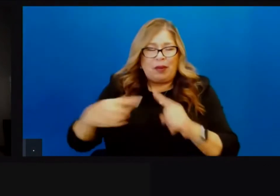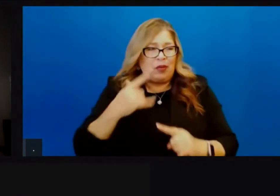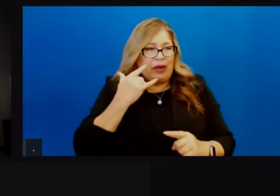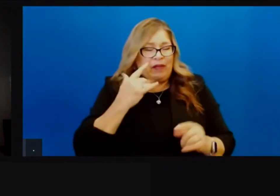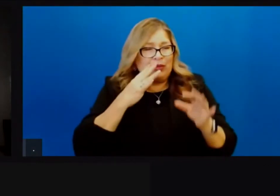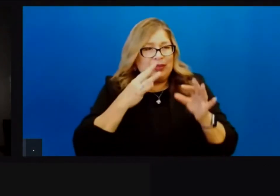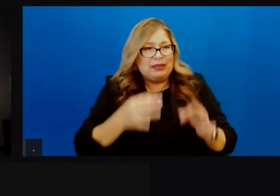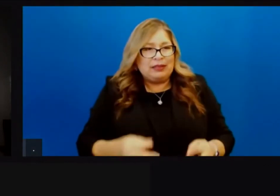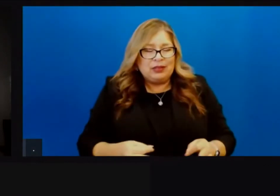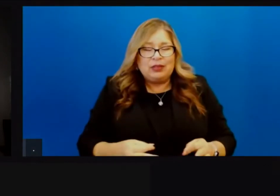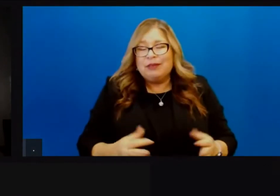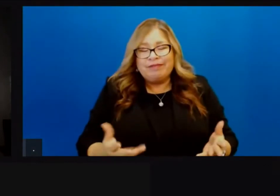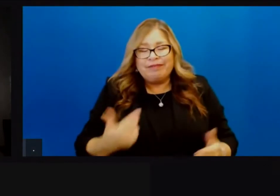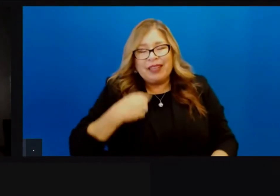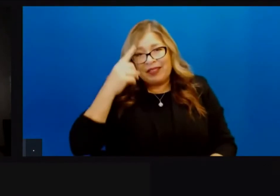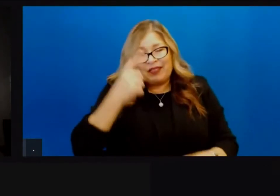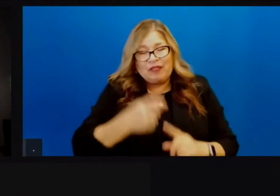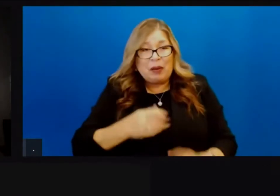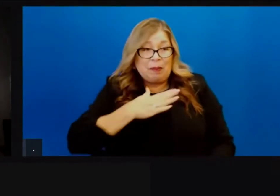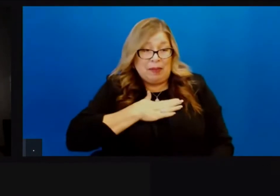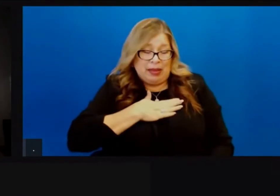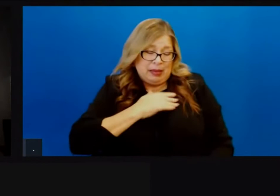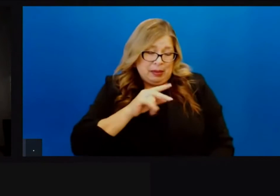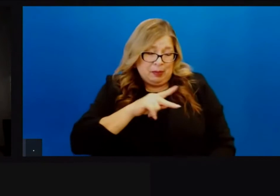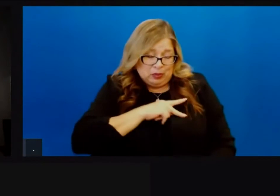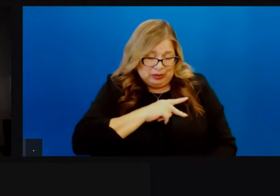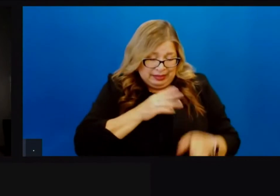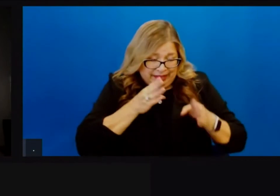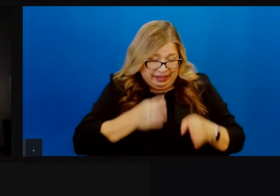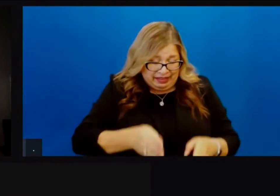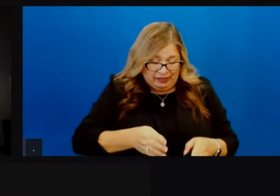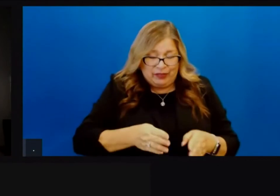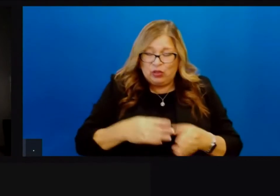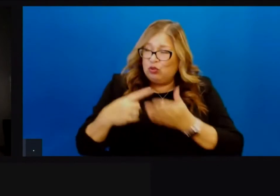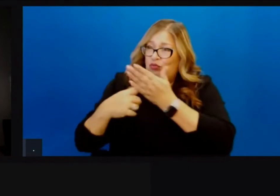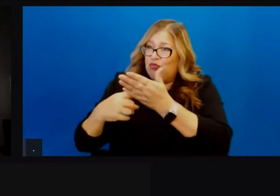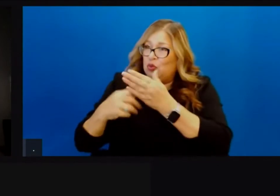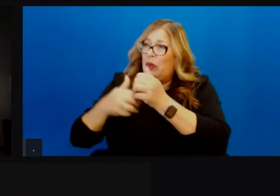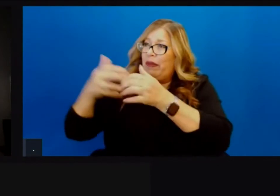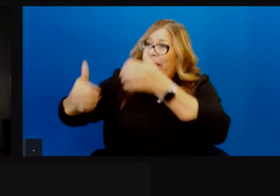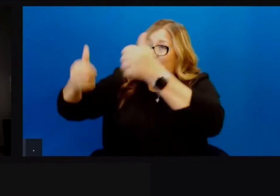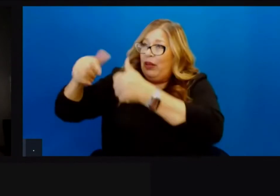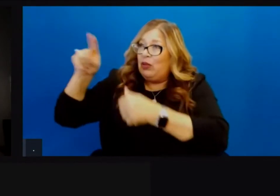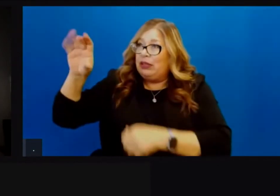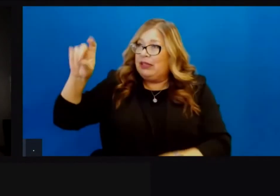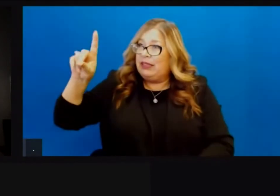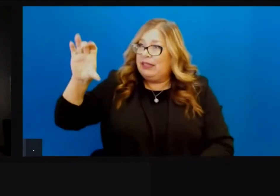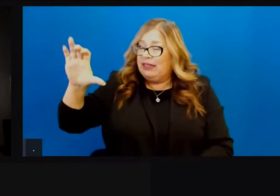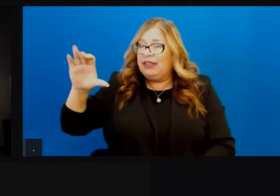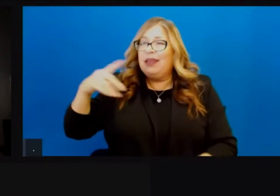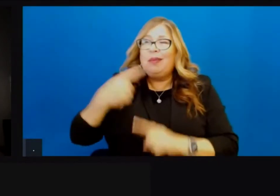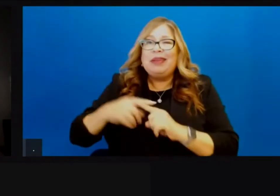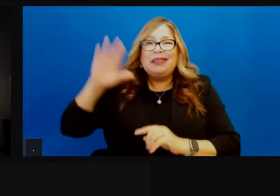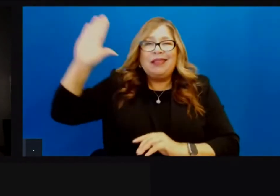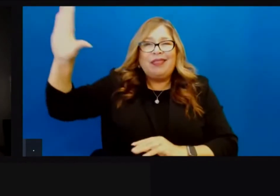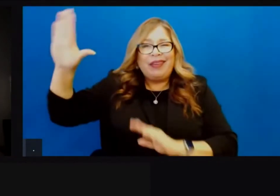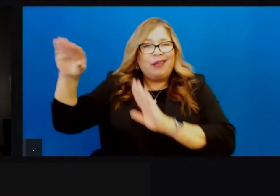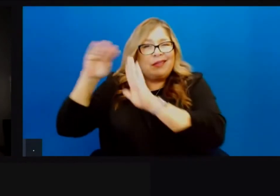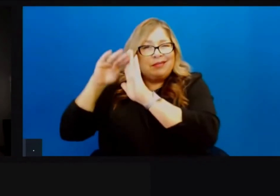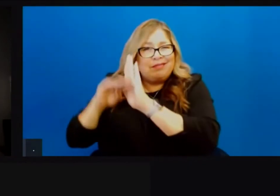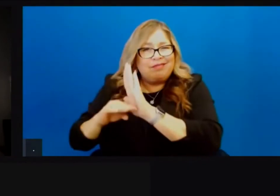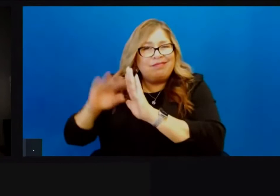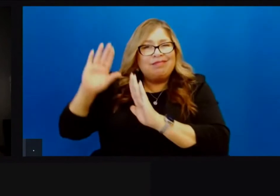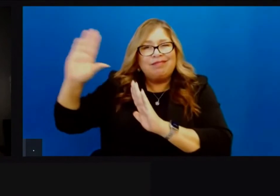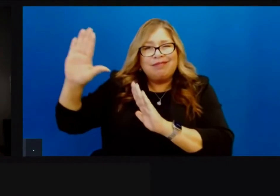think both from my individual conversations with leaders at the CDC and also their framework, they